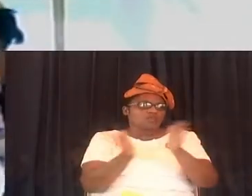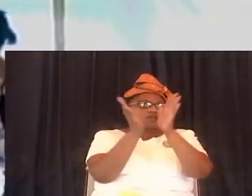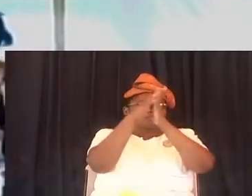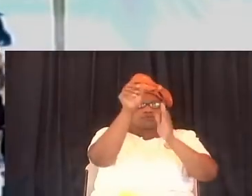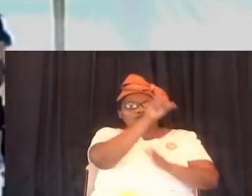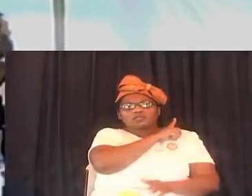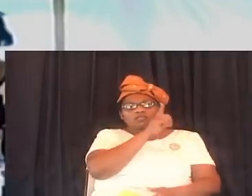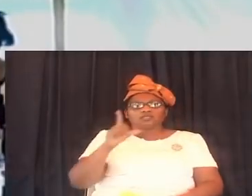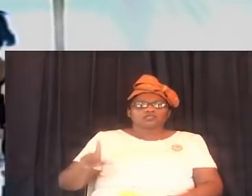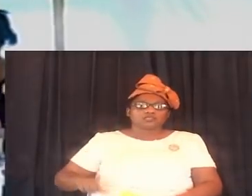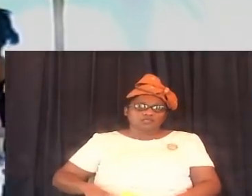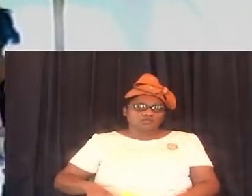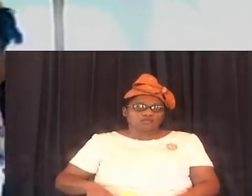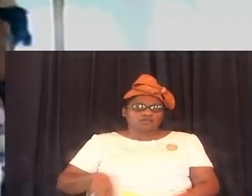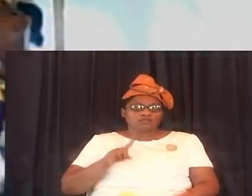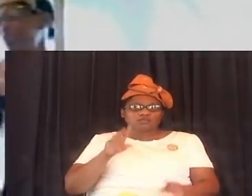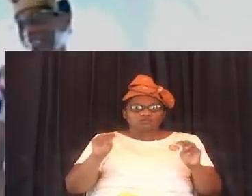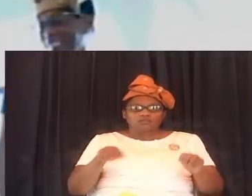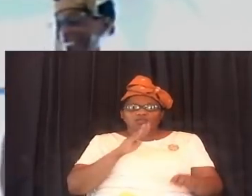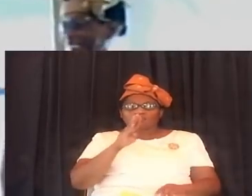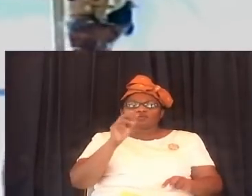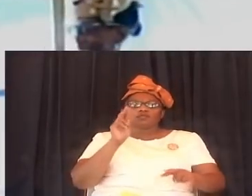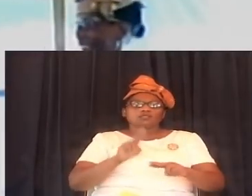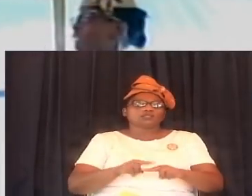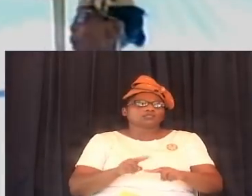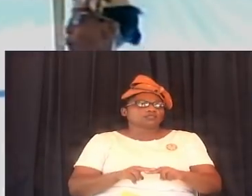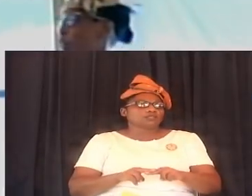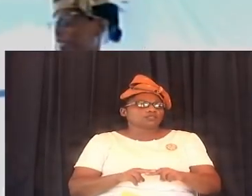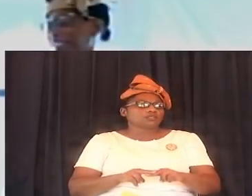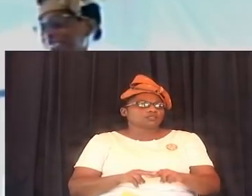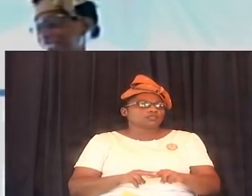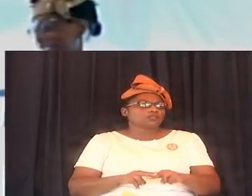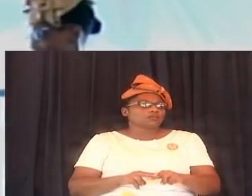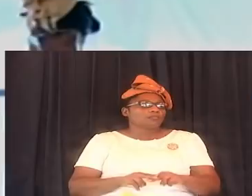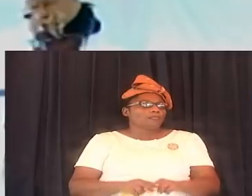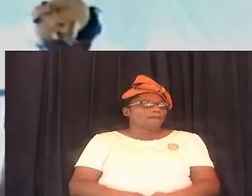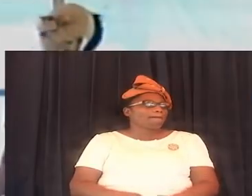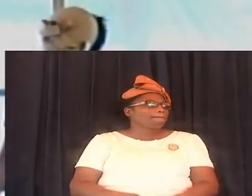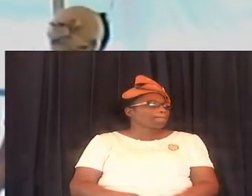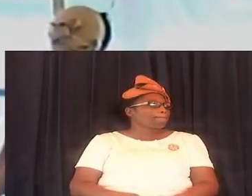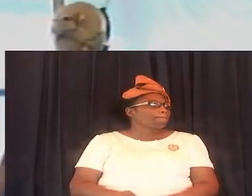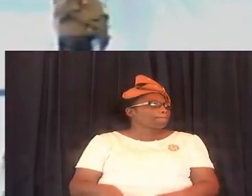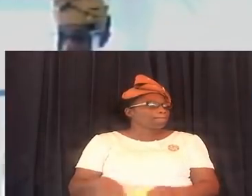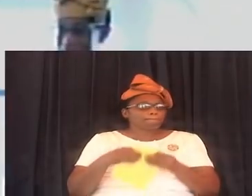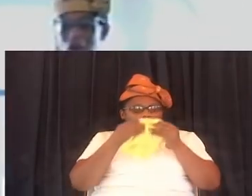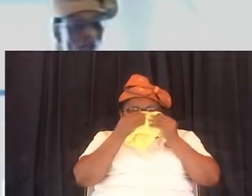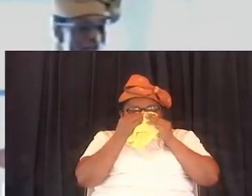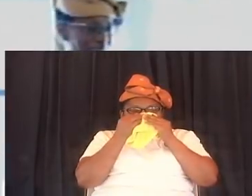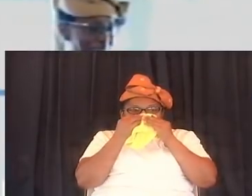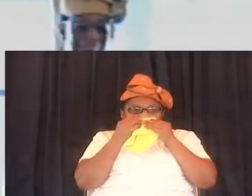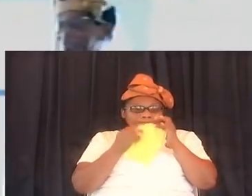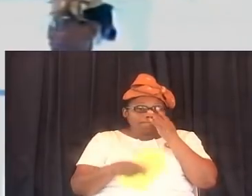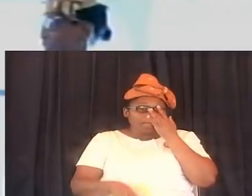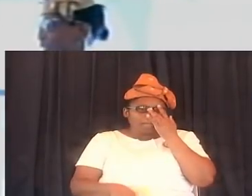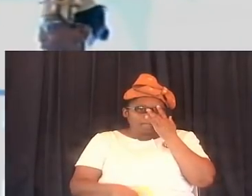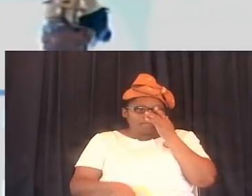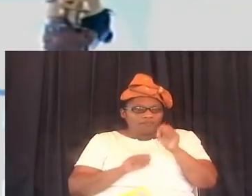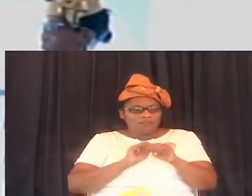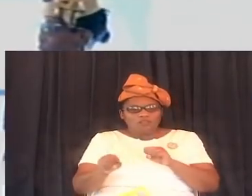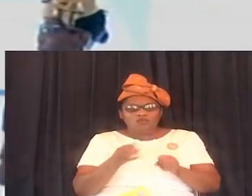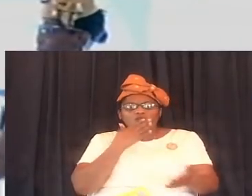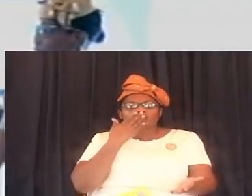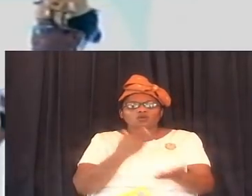Praise God. God bless you. You may be seated. Praise God. Praise God. Amen. Praise the Lord. So good to